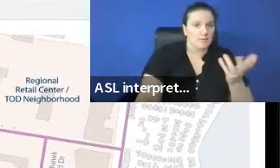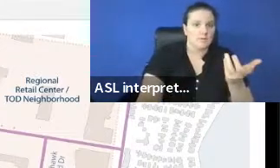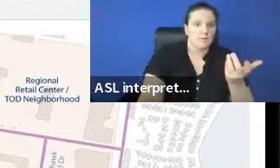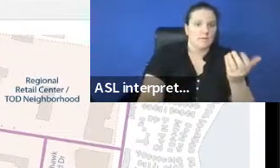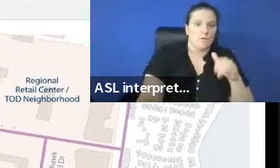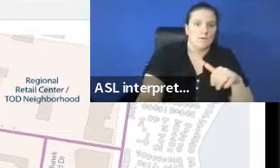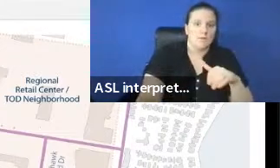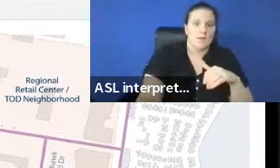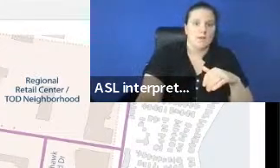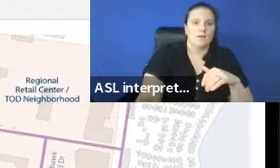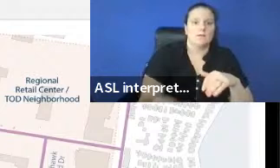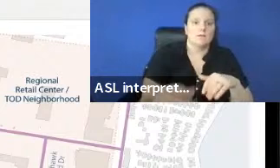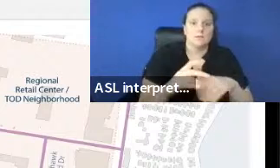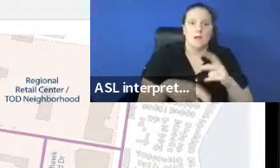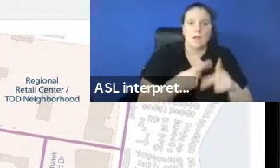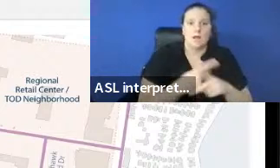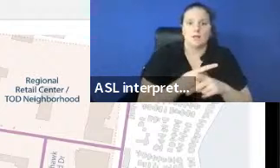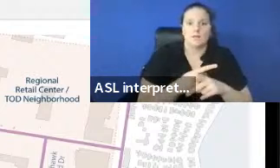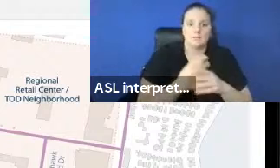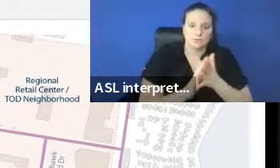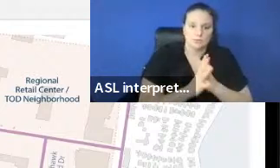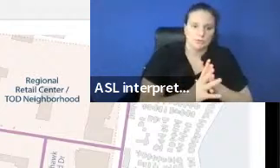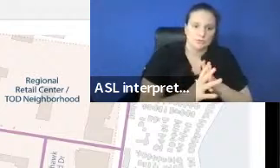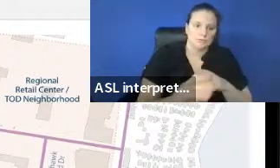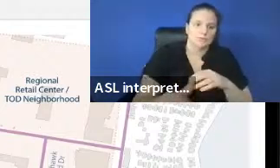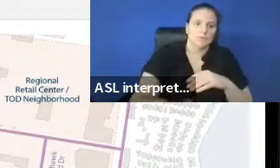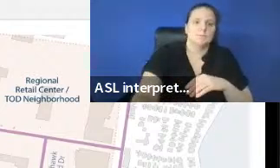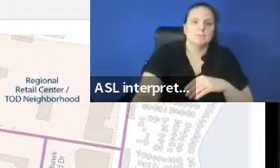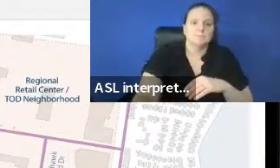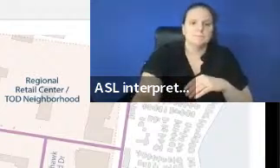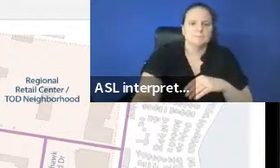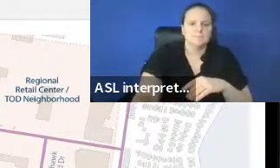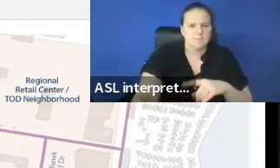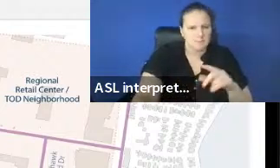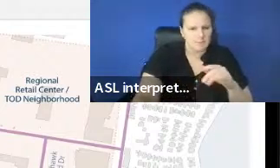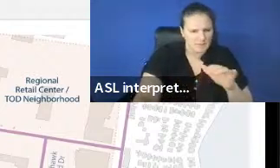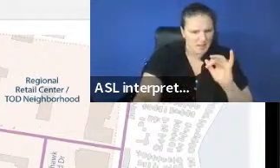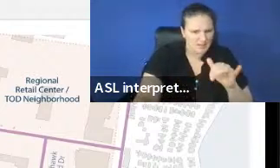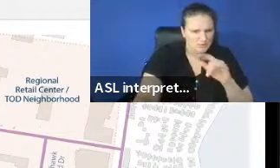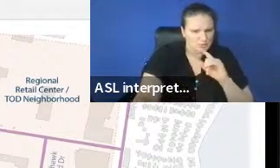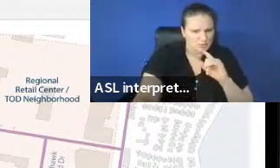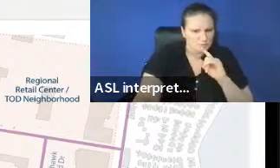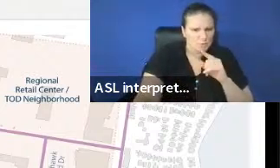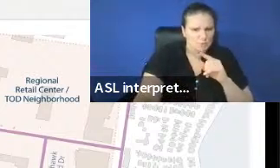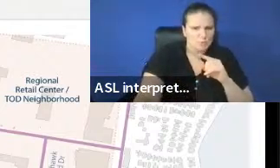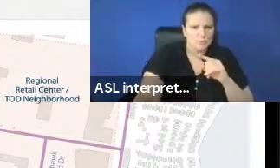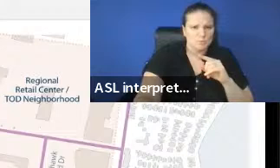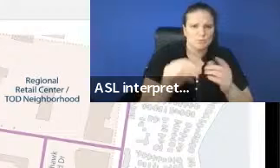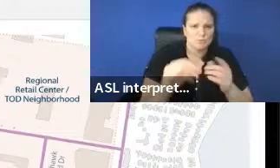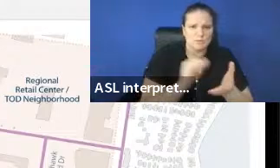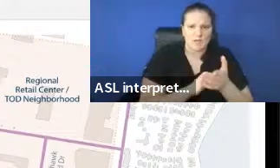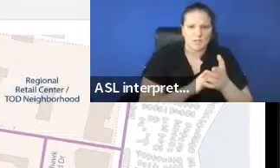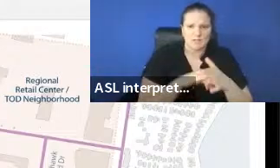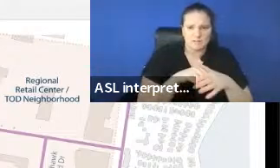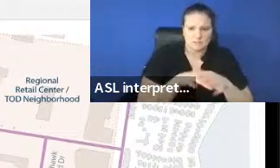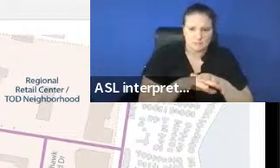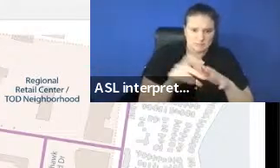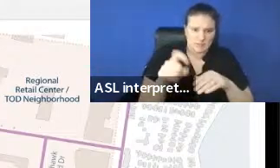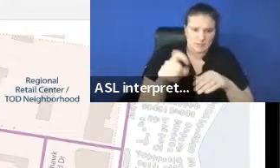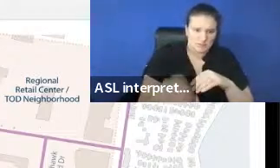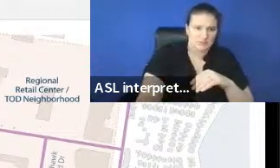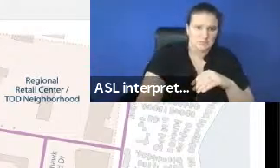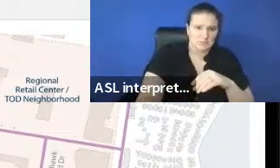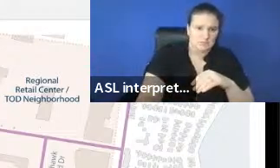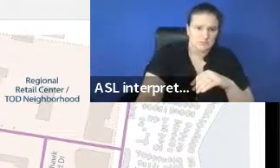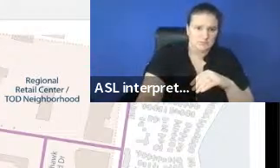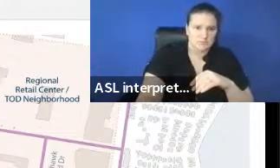of interchange. So, But is it true that an intersection is necessary? I mean, a signaled